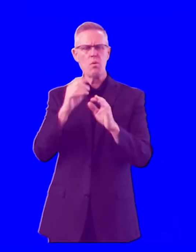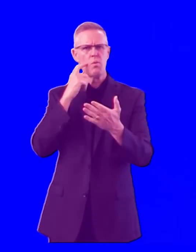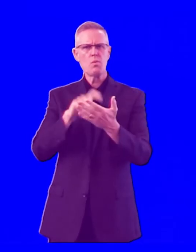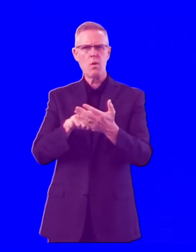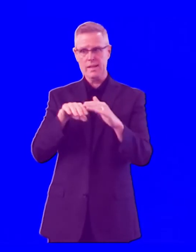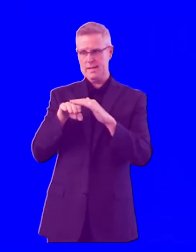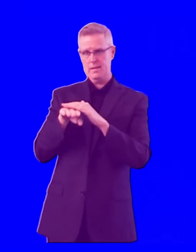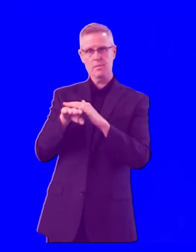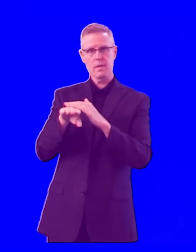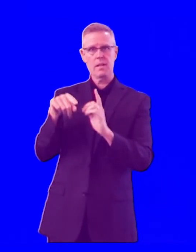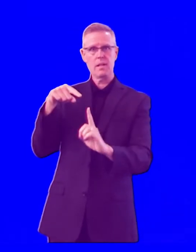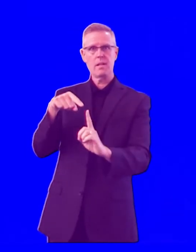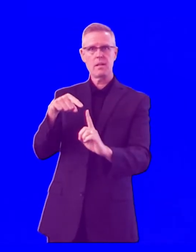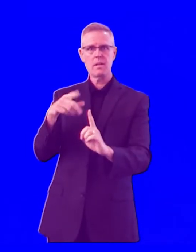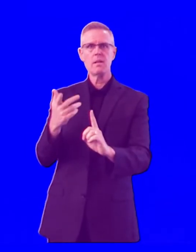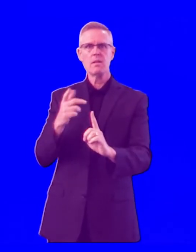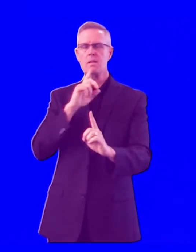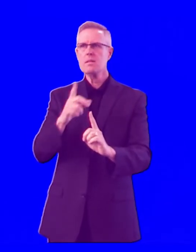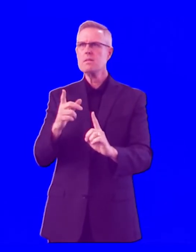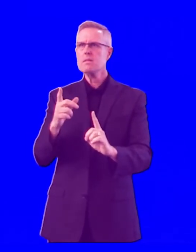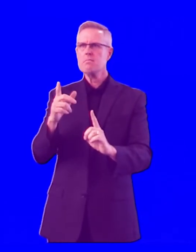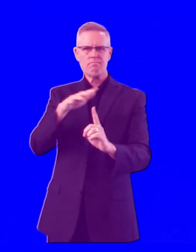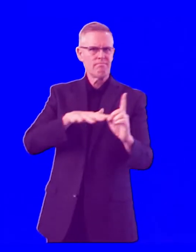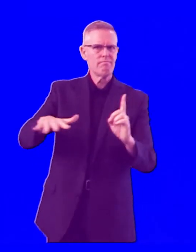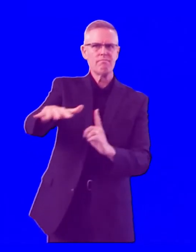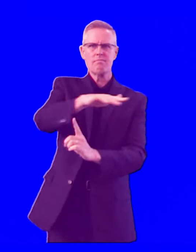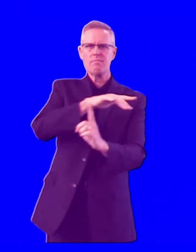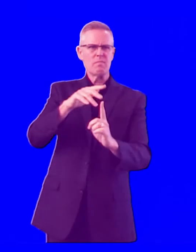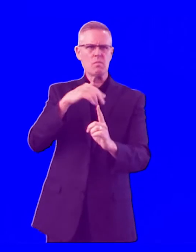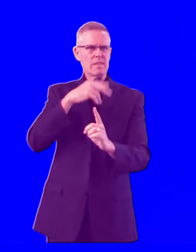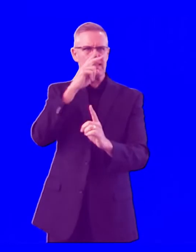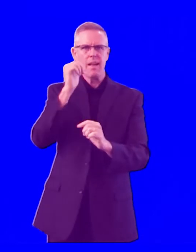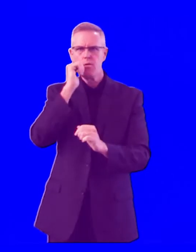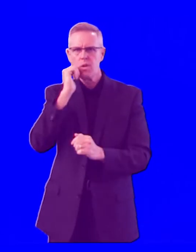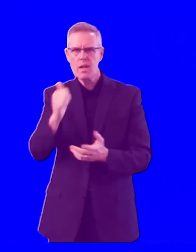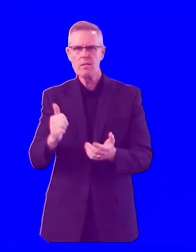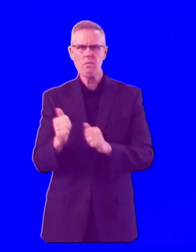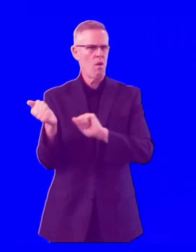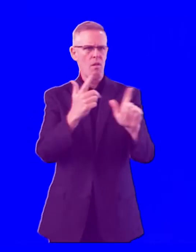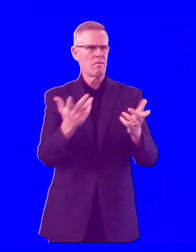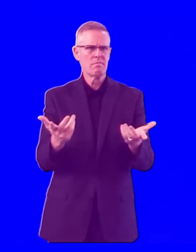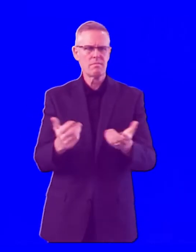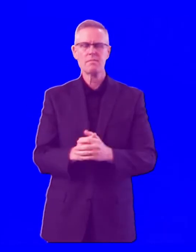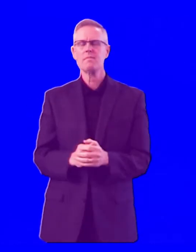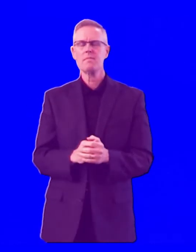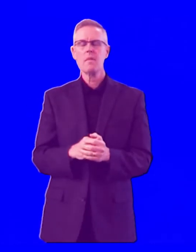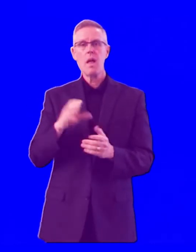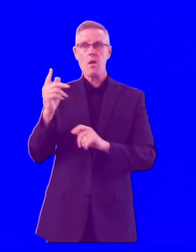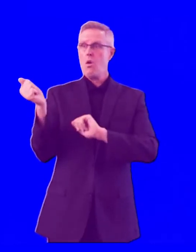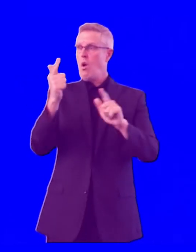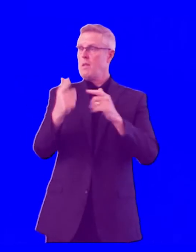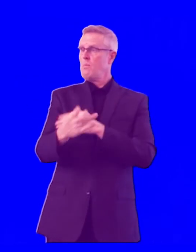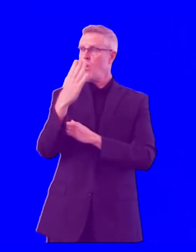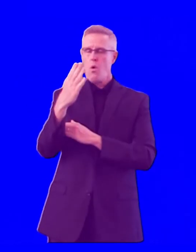that accessibility is around us every single day, all of us. And all of